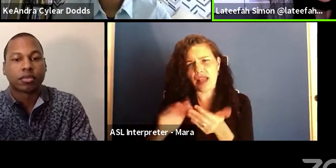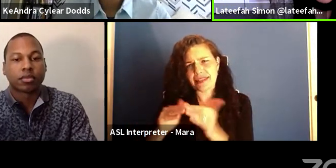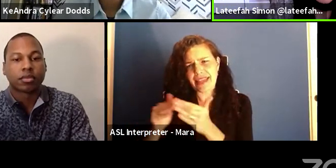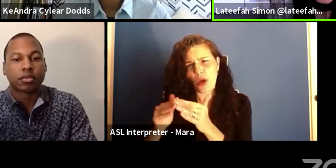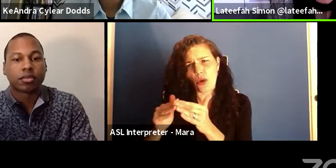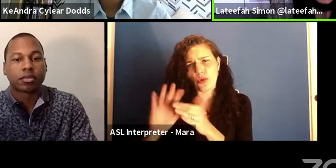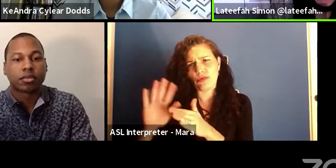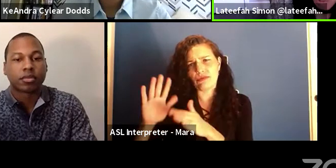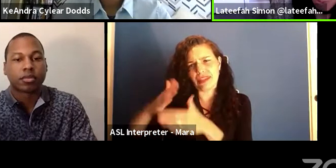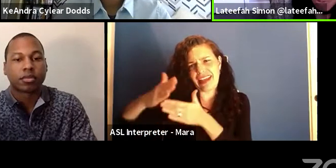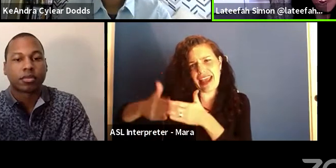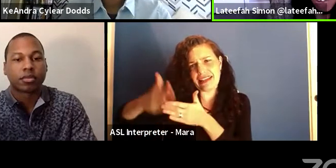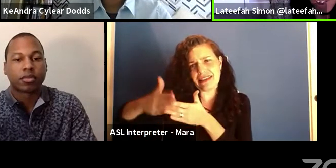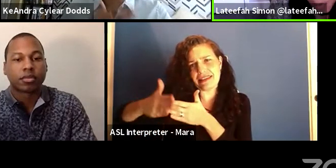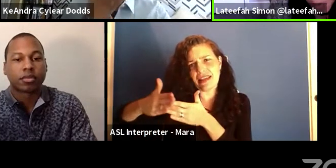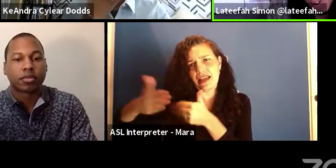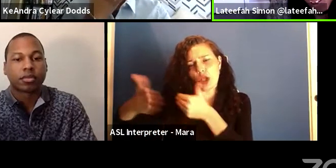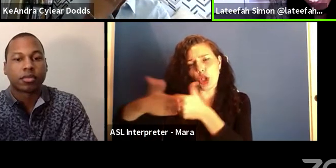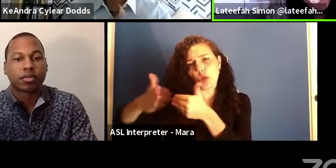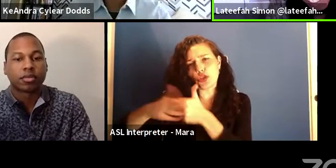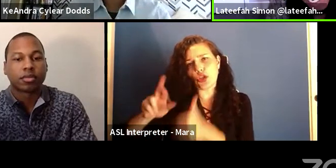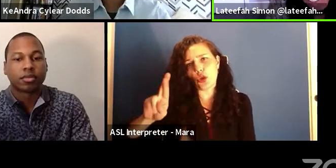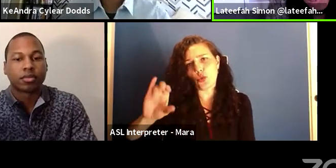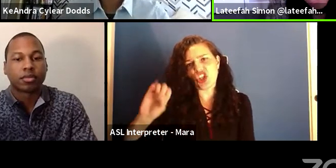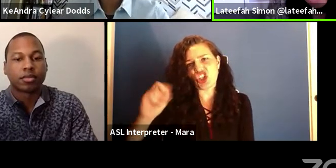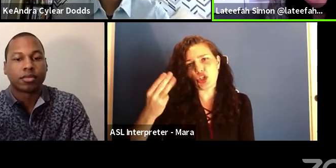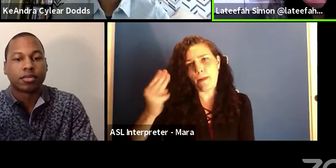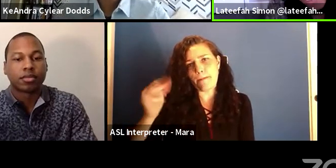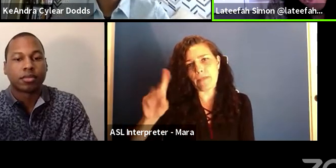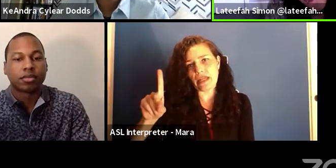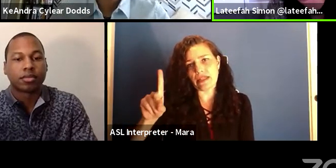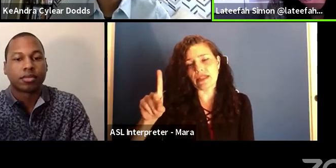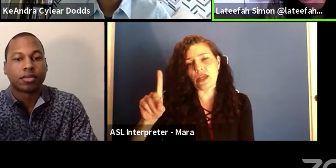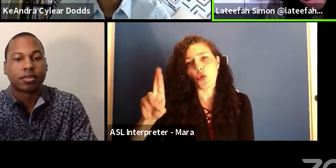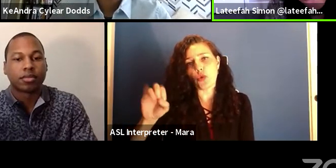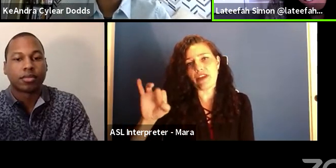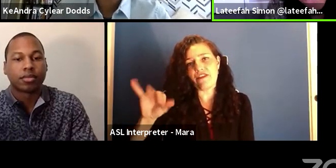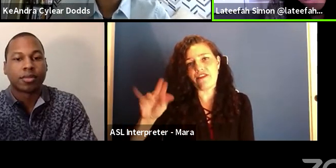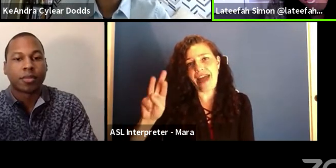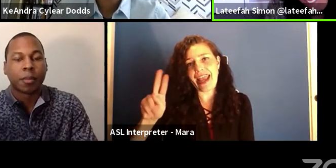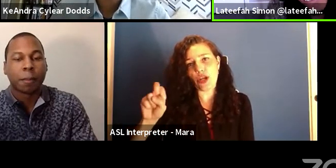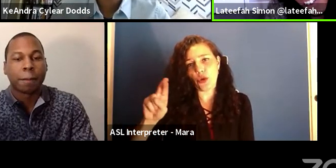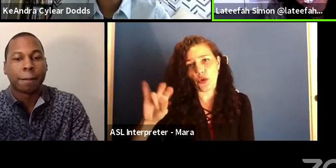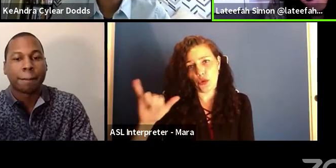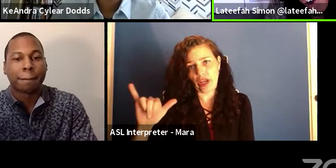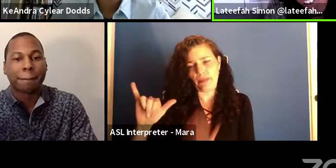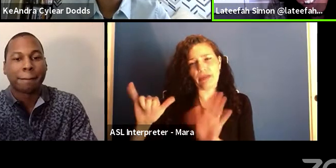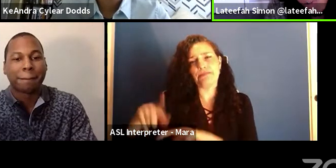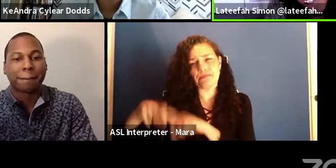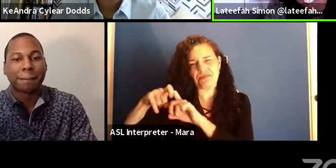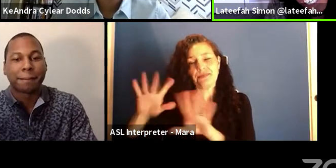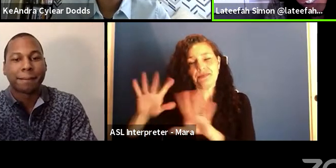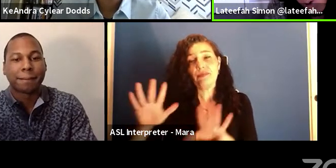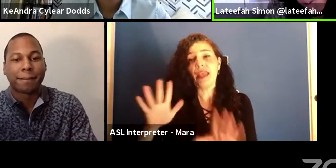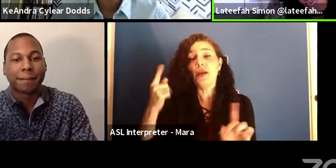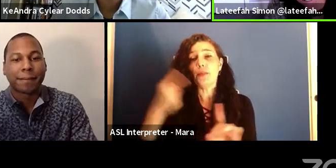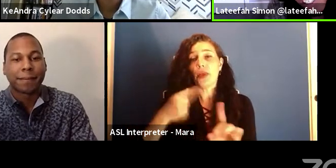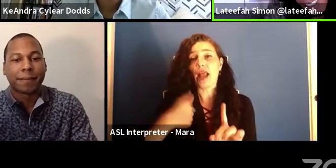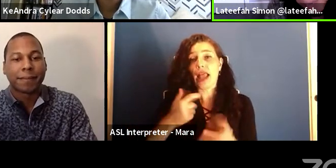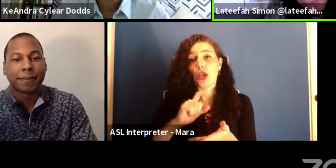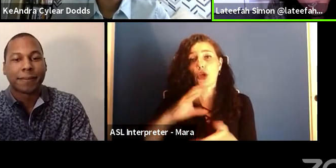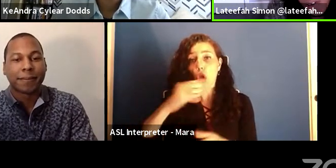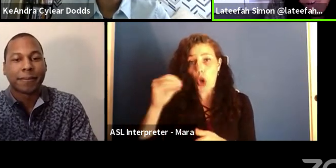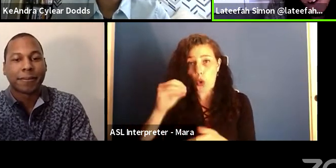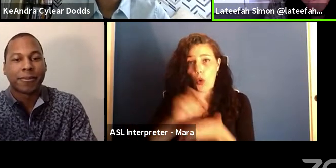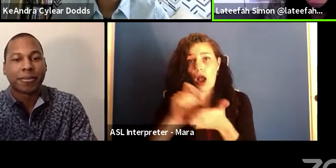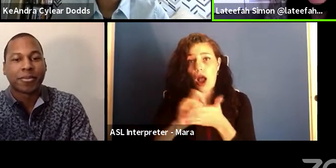the Richmond refinery, but we'll go into that later. But, you know, we authored something called co-authored something called the Sanctuary